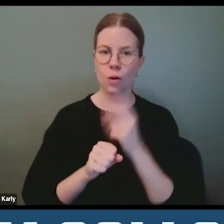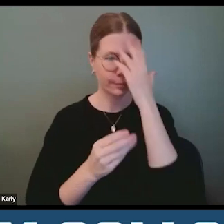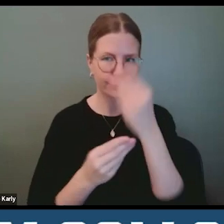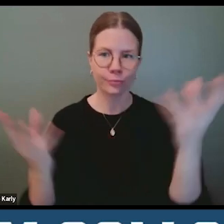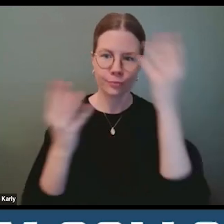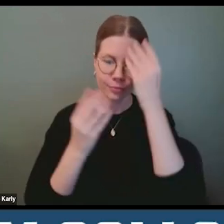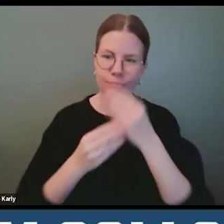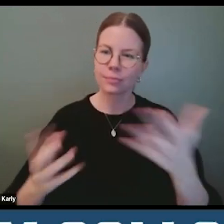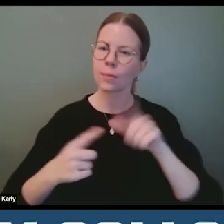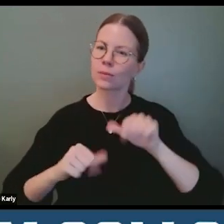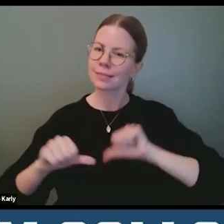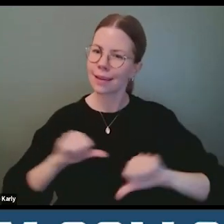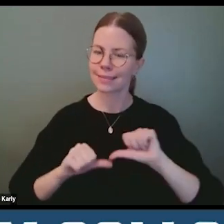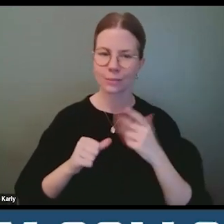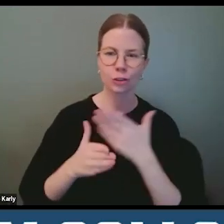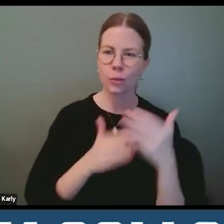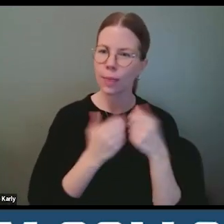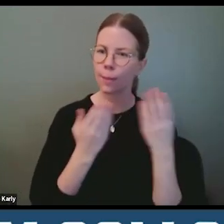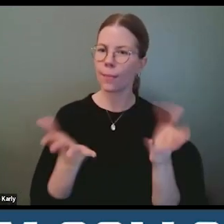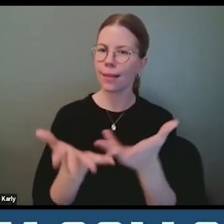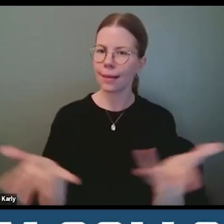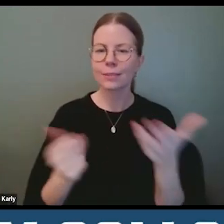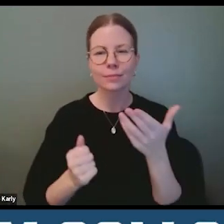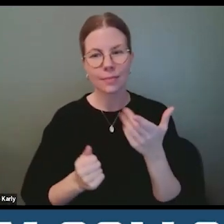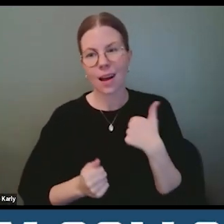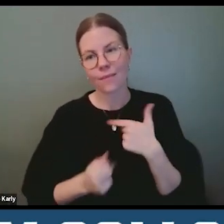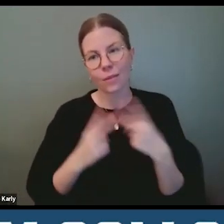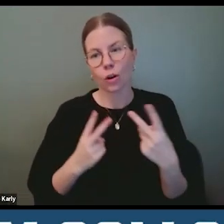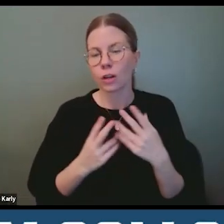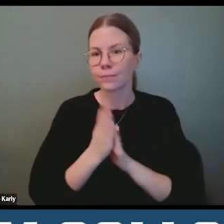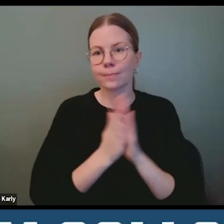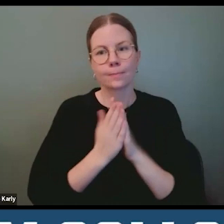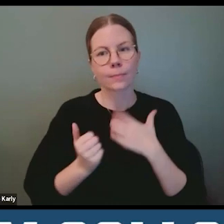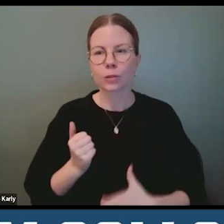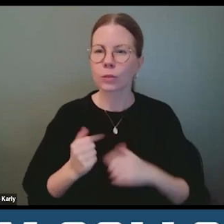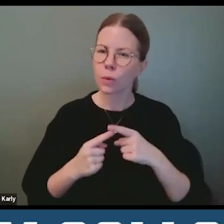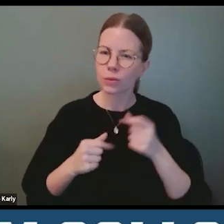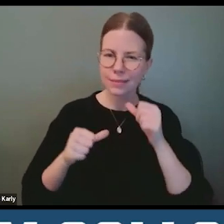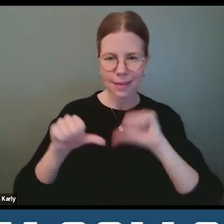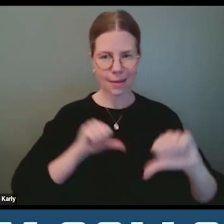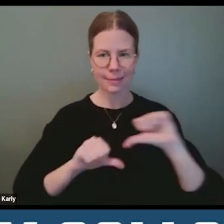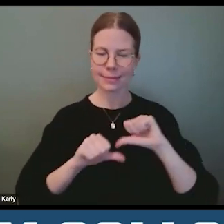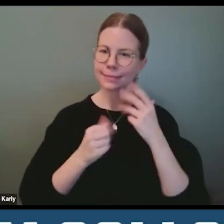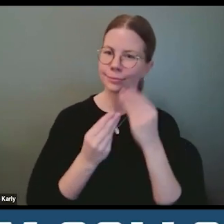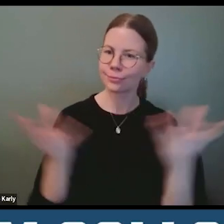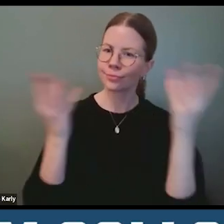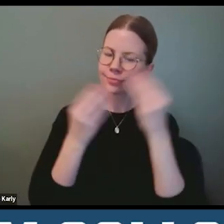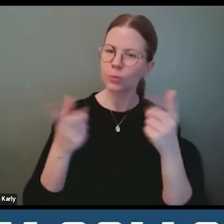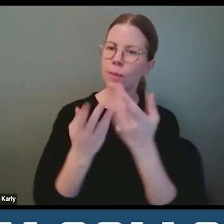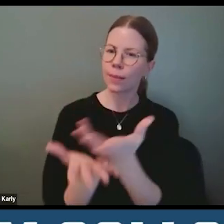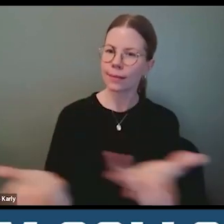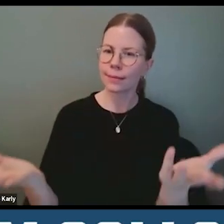and is somebody who's really passionate about science communication, thinks it's really important. I really value that, and I really want to share my gratitude to